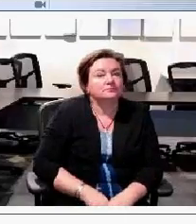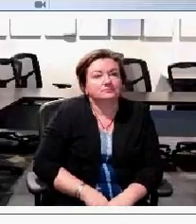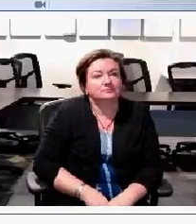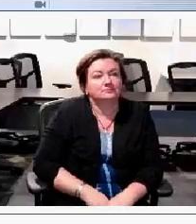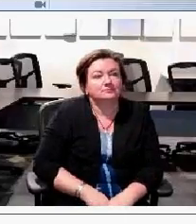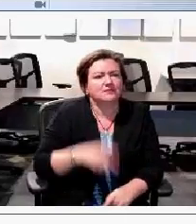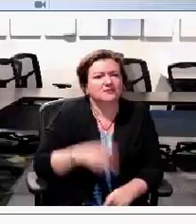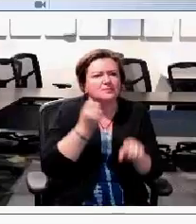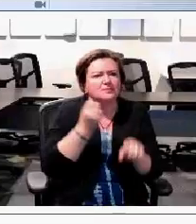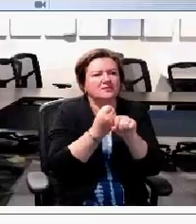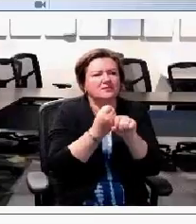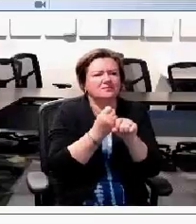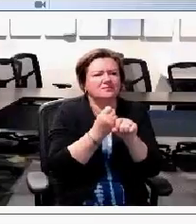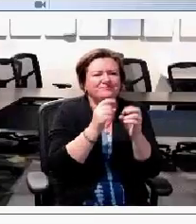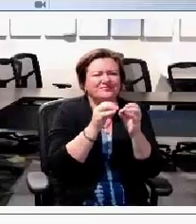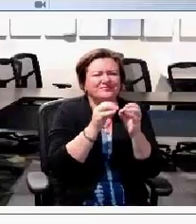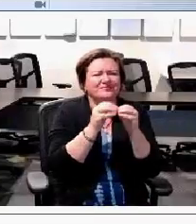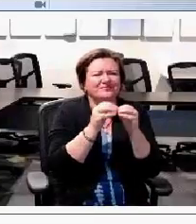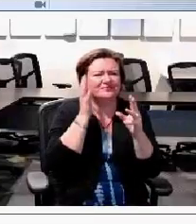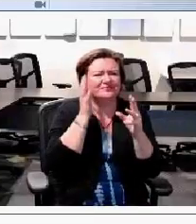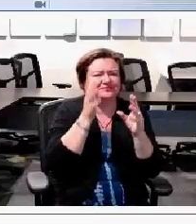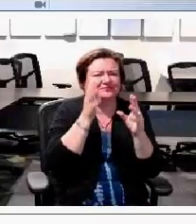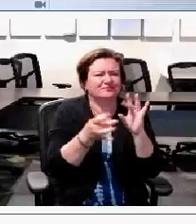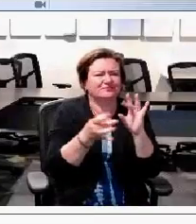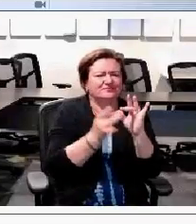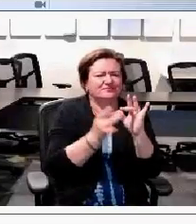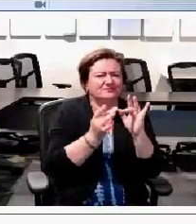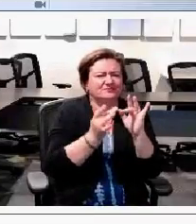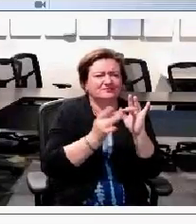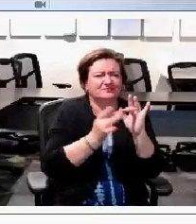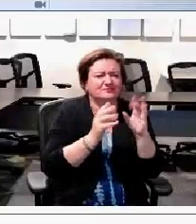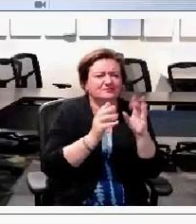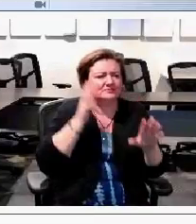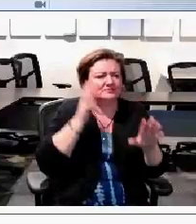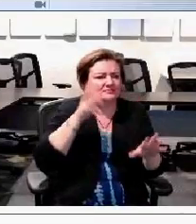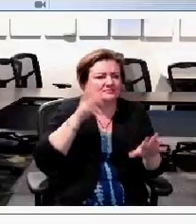Okay. Feedback, Cheryl, like your microphone's trying to connect, but we're not getting actual sound.